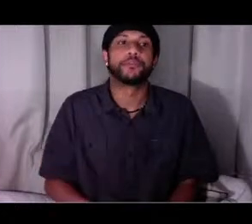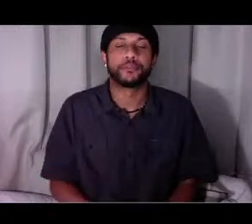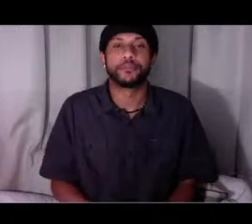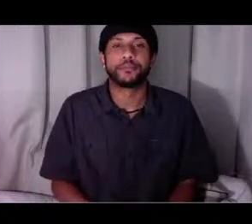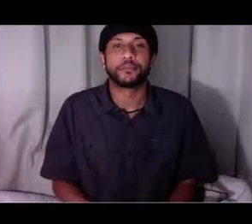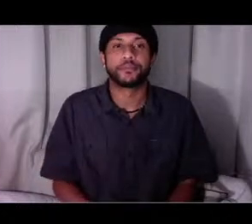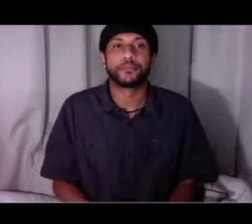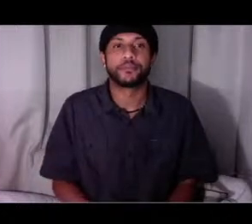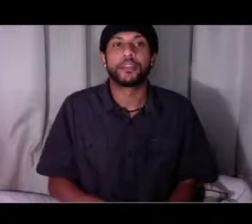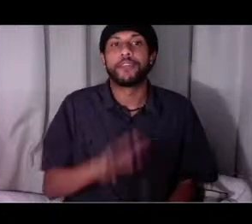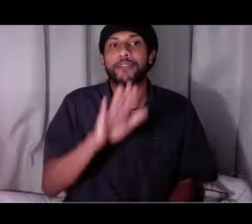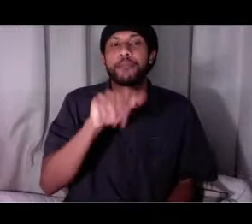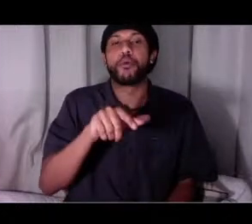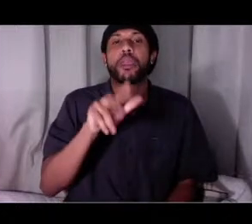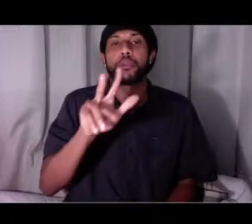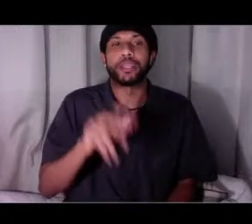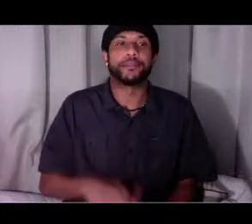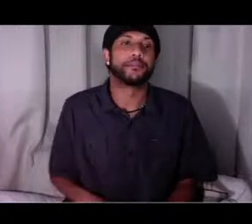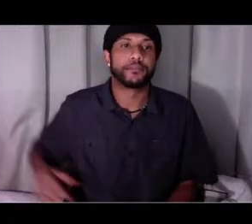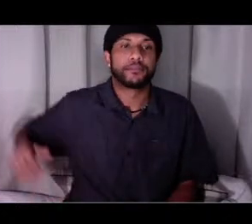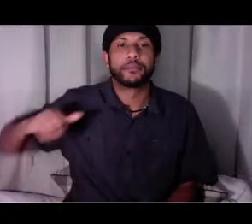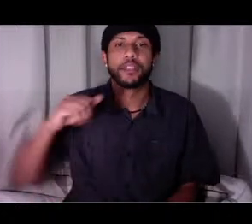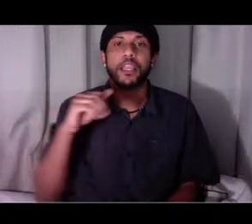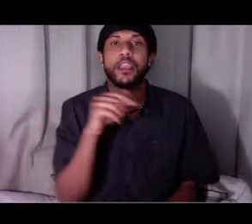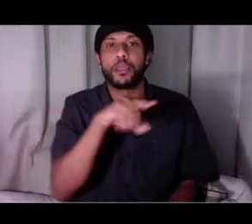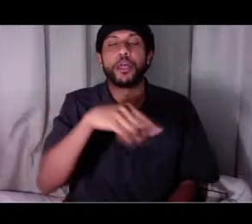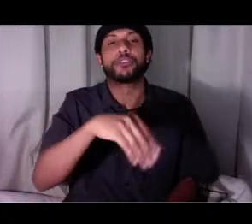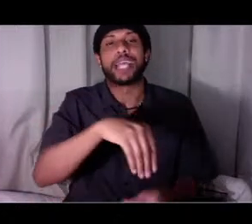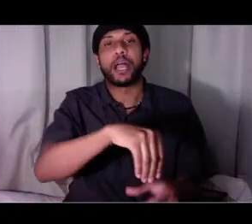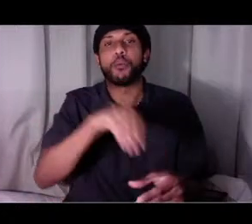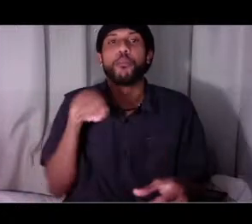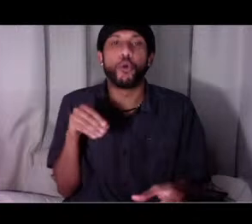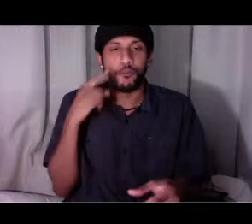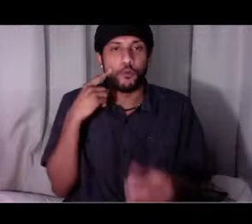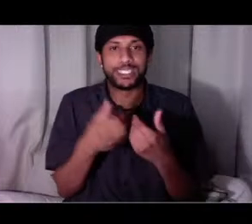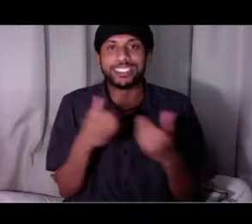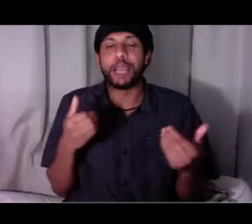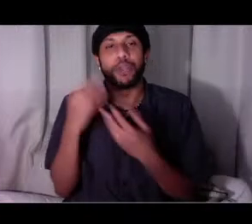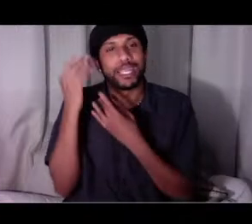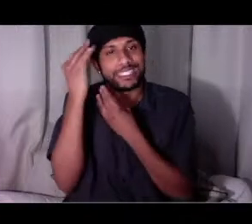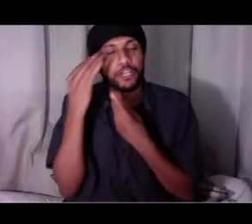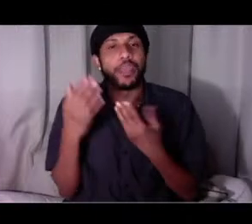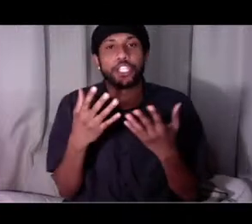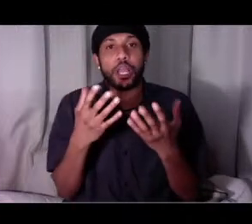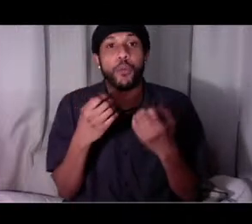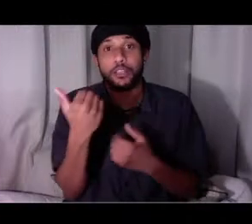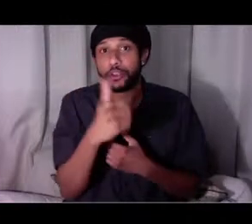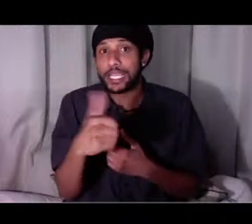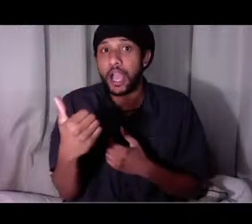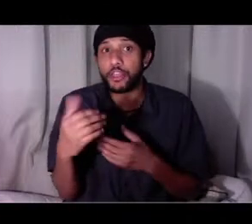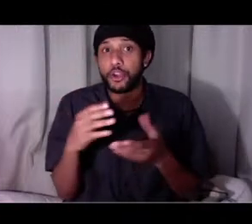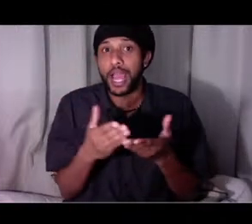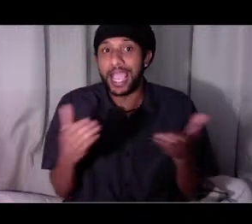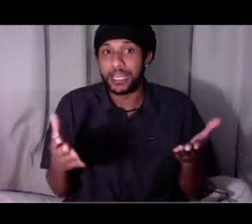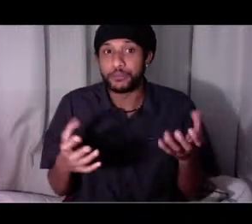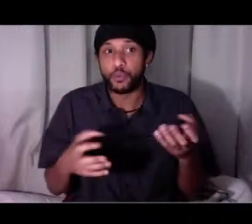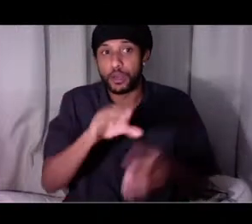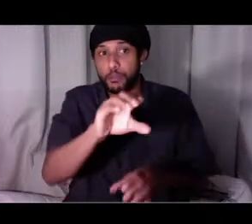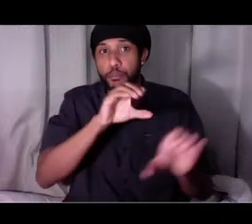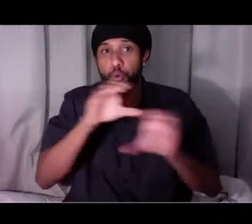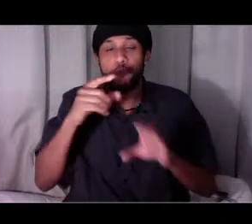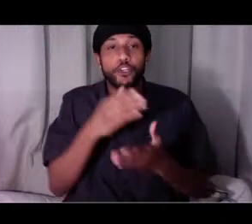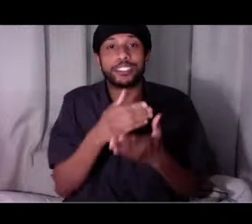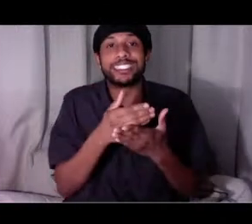items item 5.3 so those I will pull for separate consideration and I'd like to ask if there are any other items that board members would like to pull for